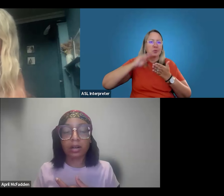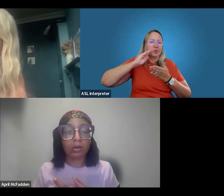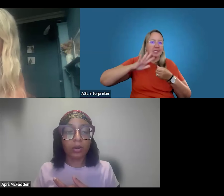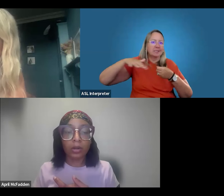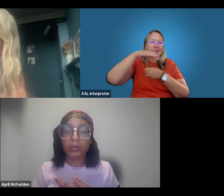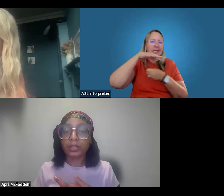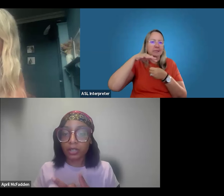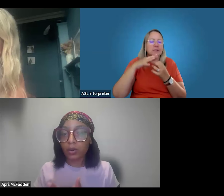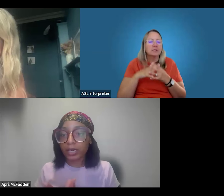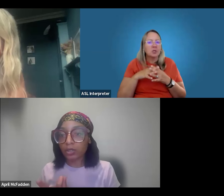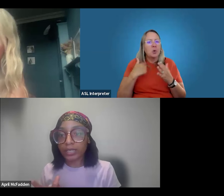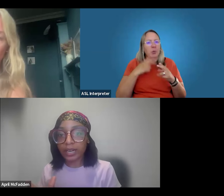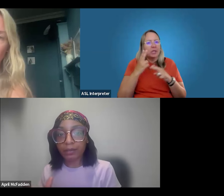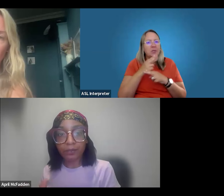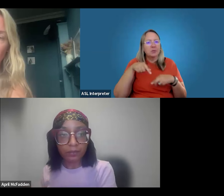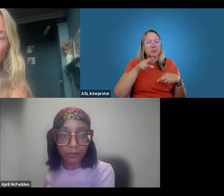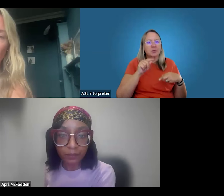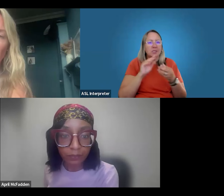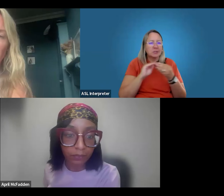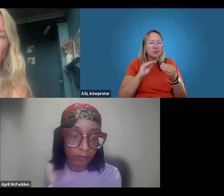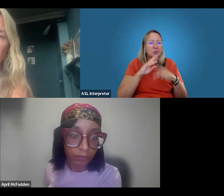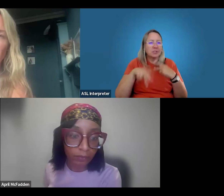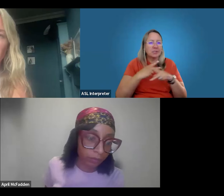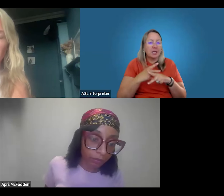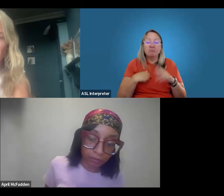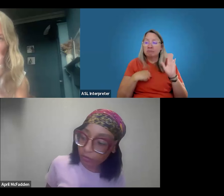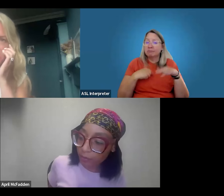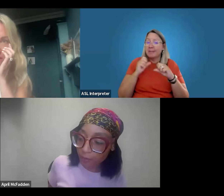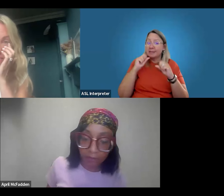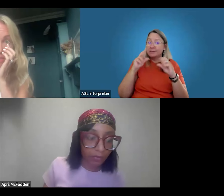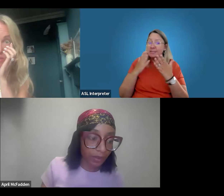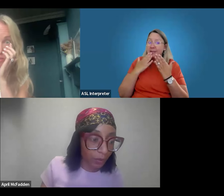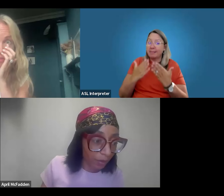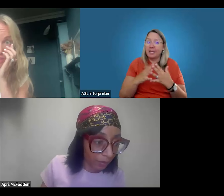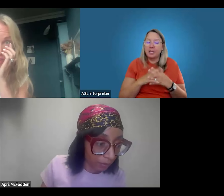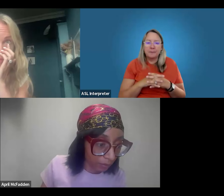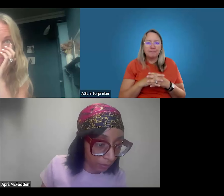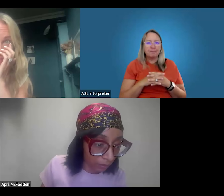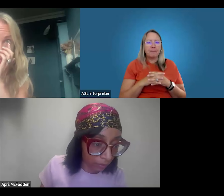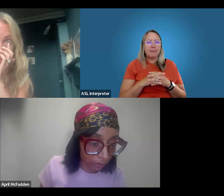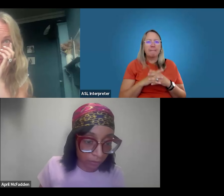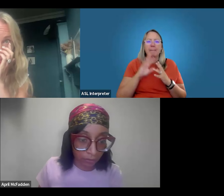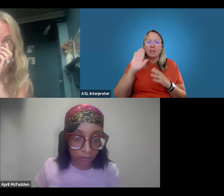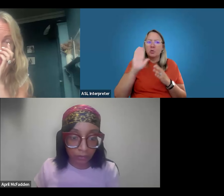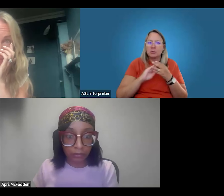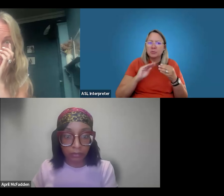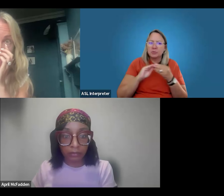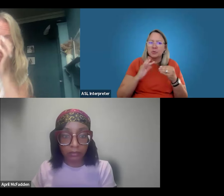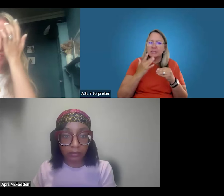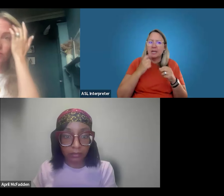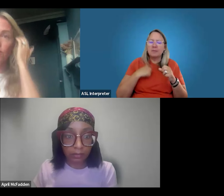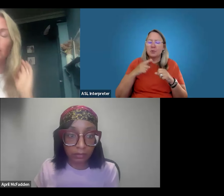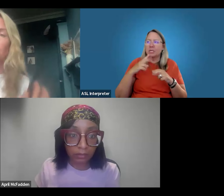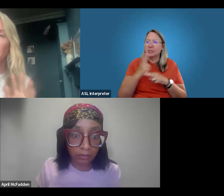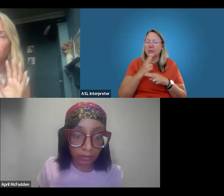space. So we use the quest story type. Amazing. Thank you. So on your story type, as an example, you could